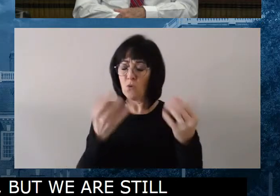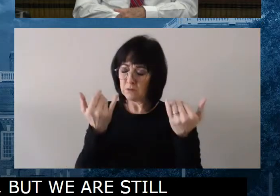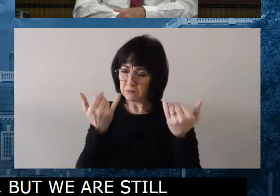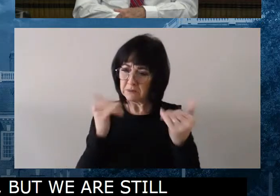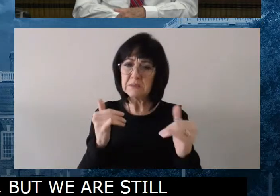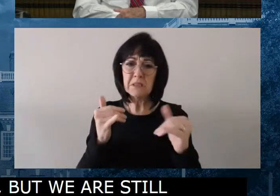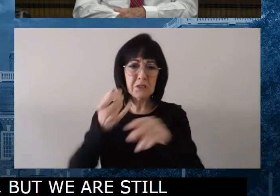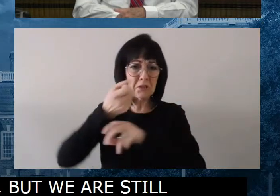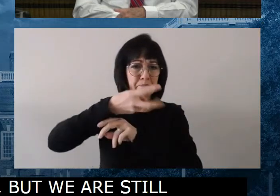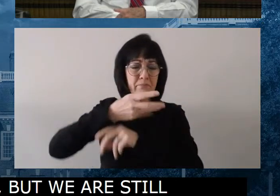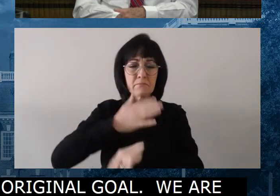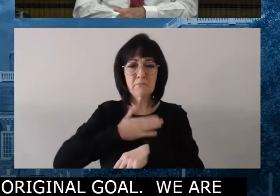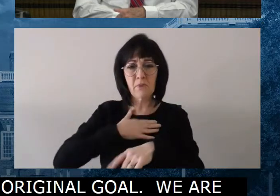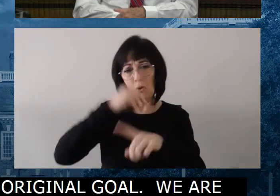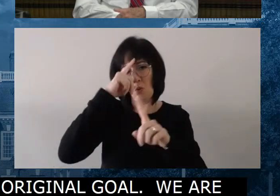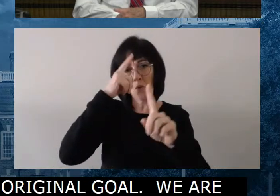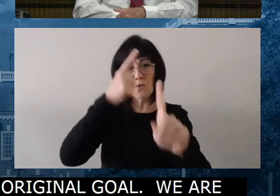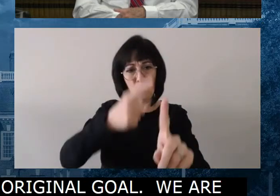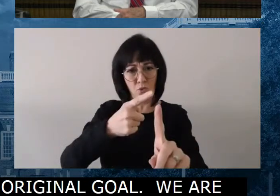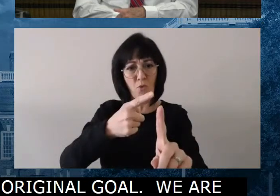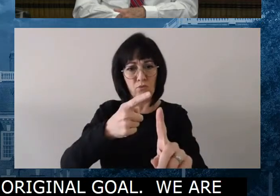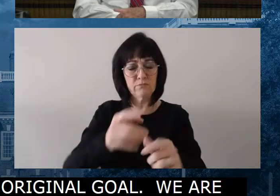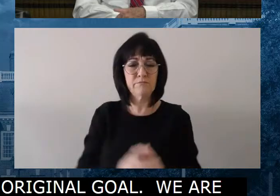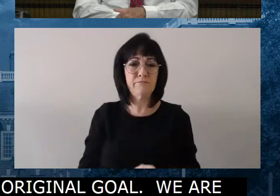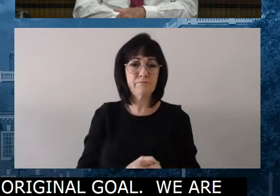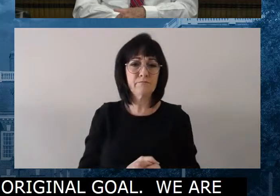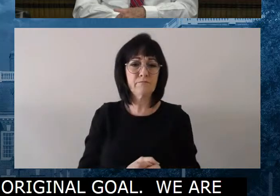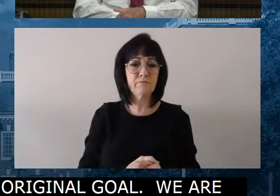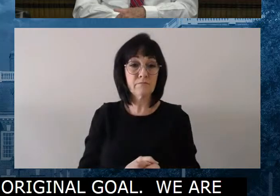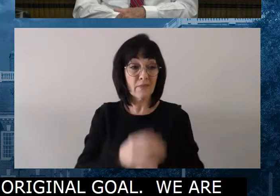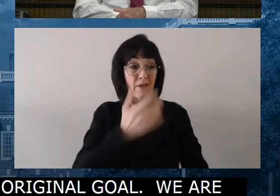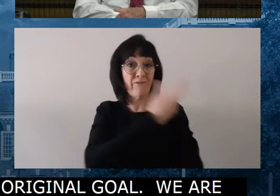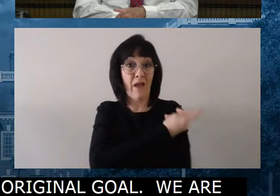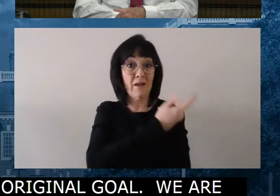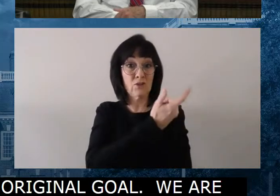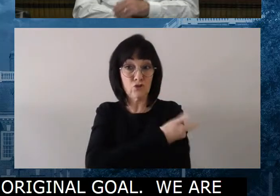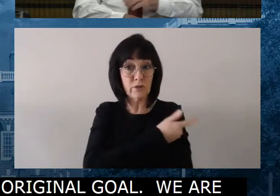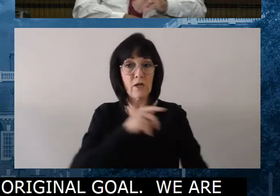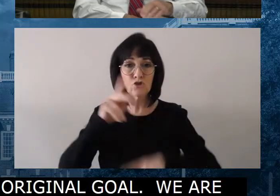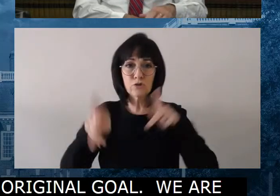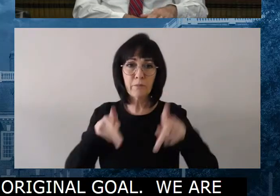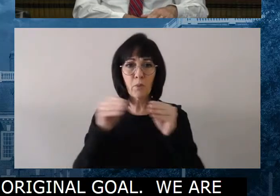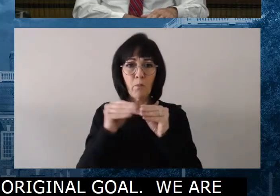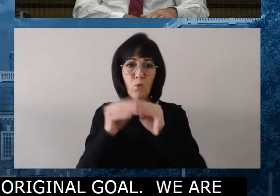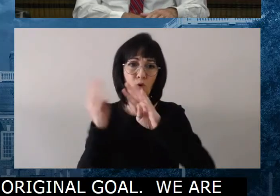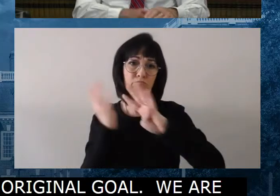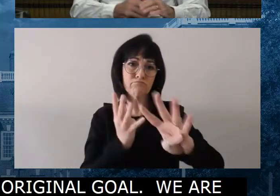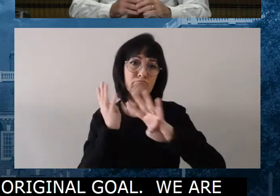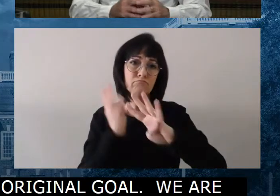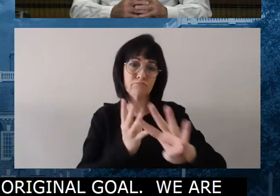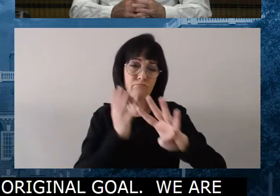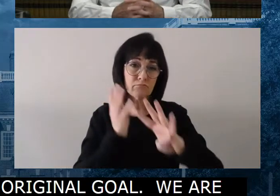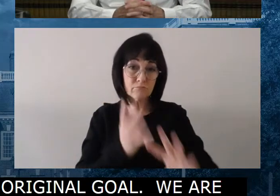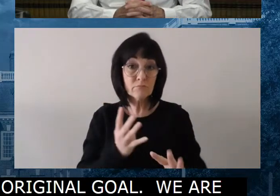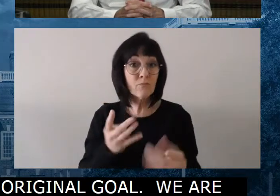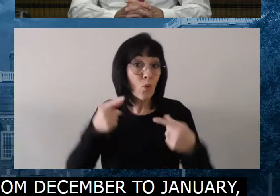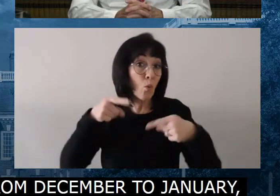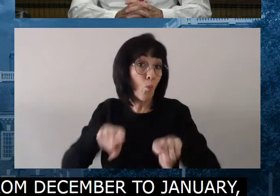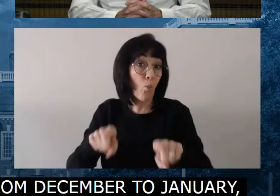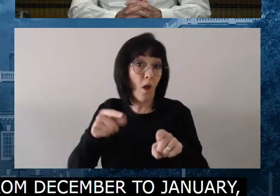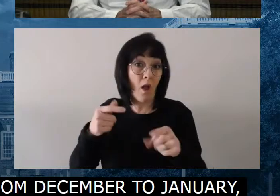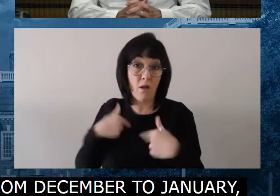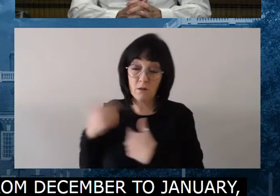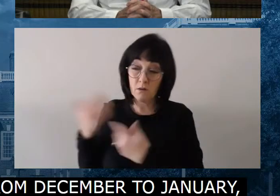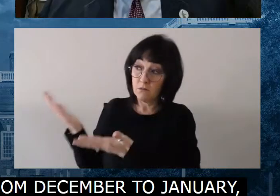work there. And vaccinations continue to ramp up as our supply and allocation from the federal government ramps